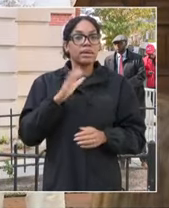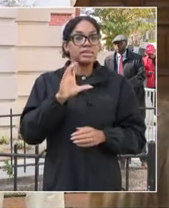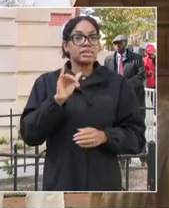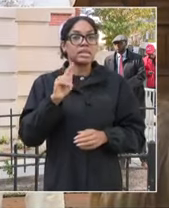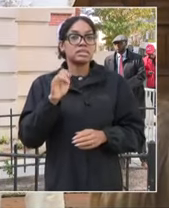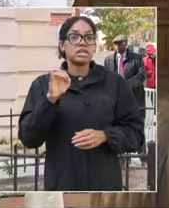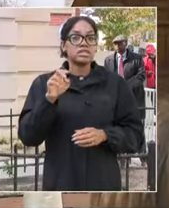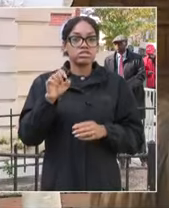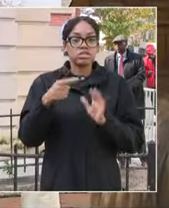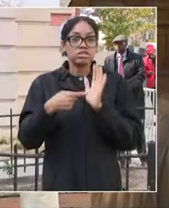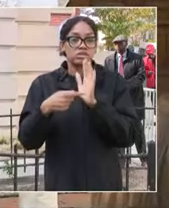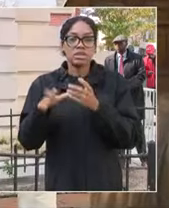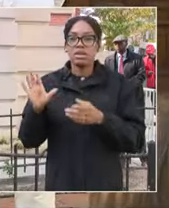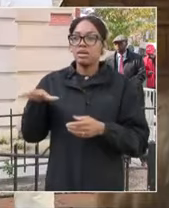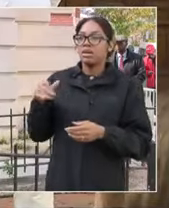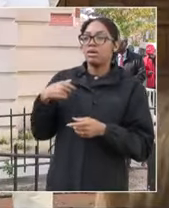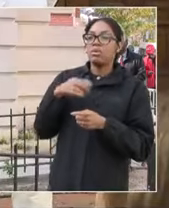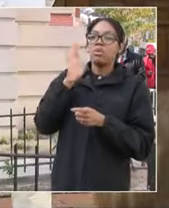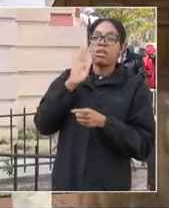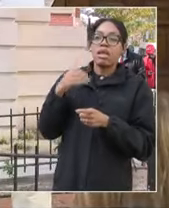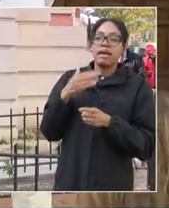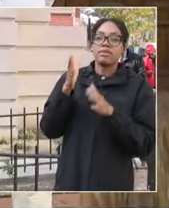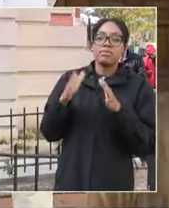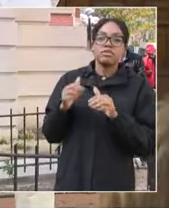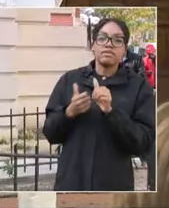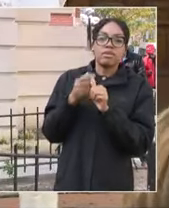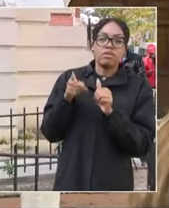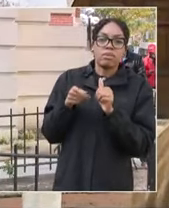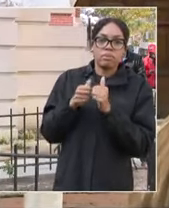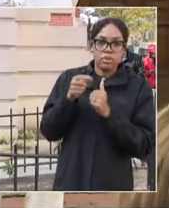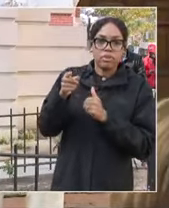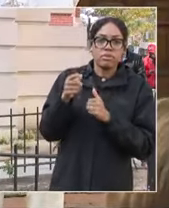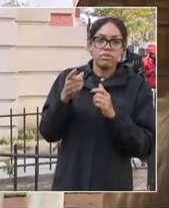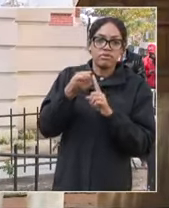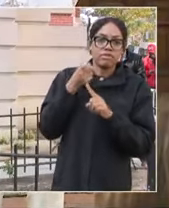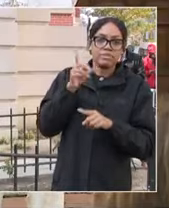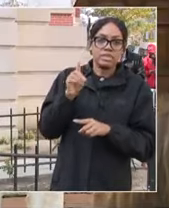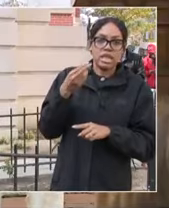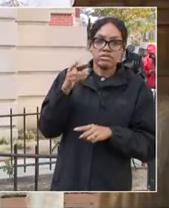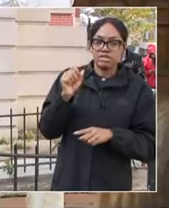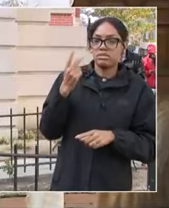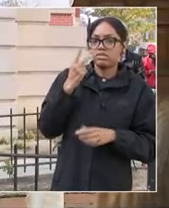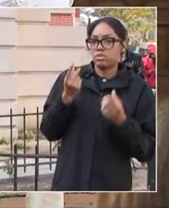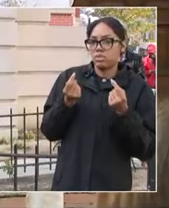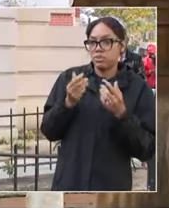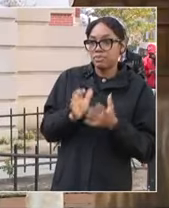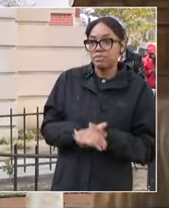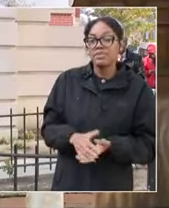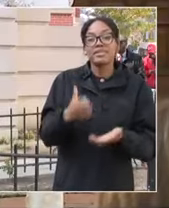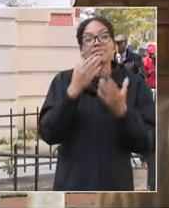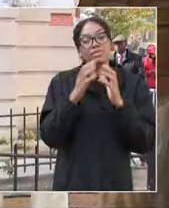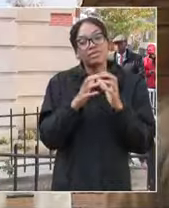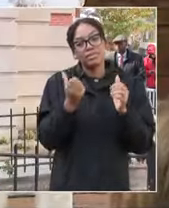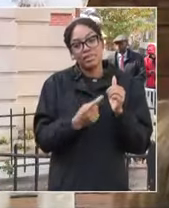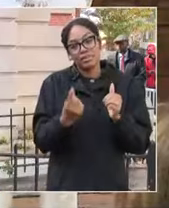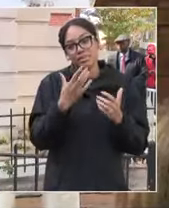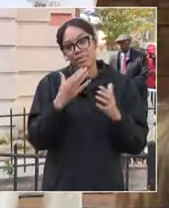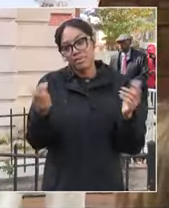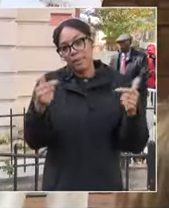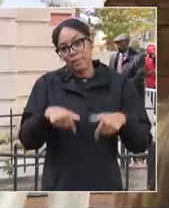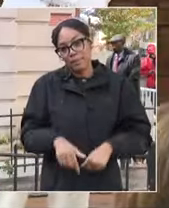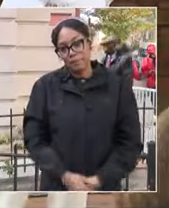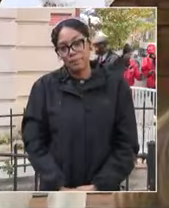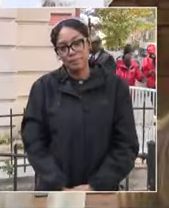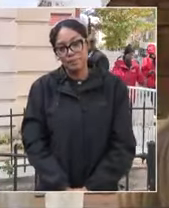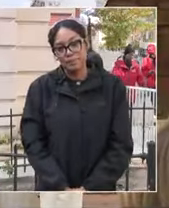let me have somebody follow up with you from DHS, and we'll see what we can do. I want to thank you, everybody. Thanks for coming out.